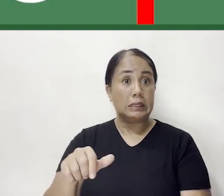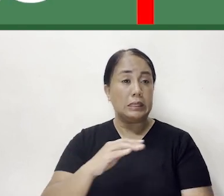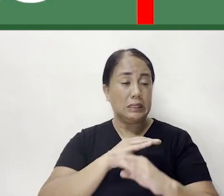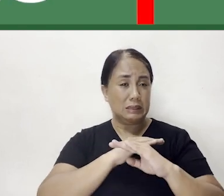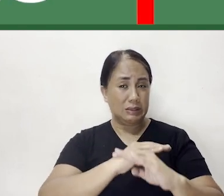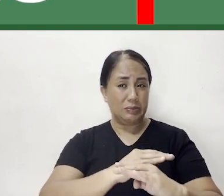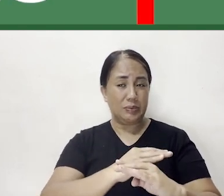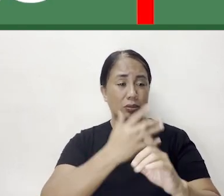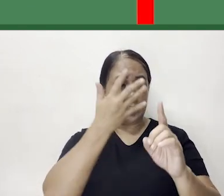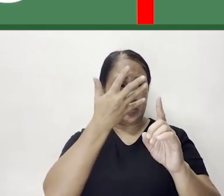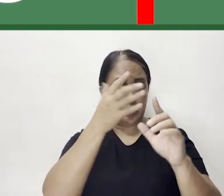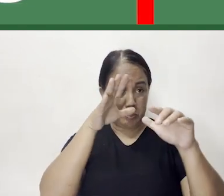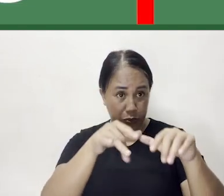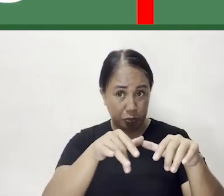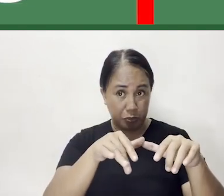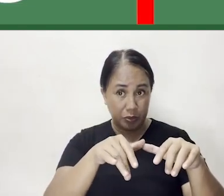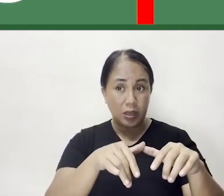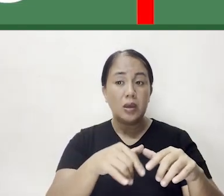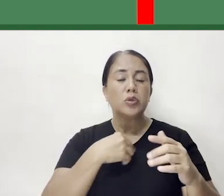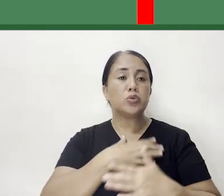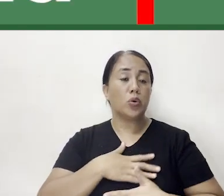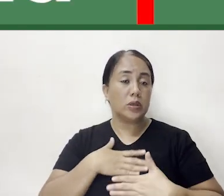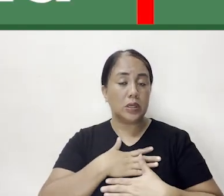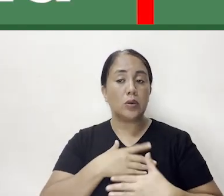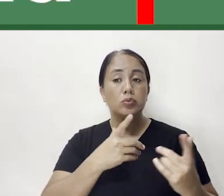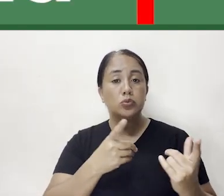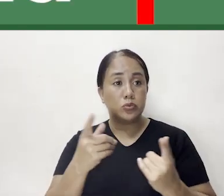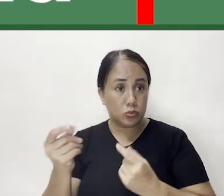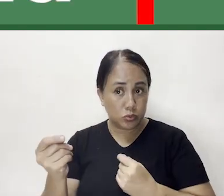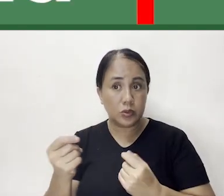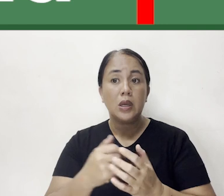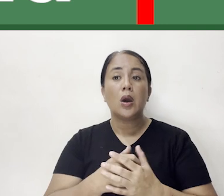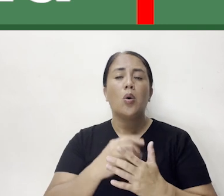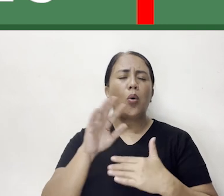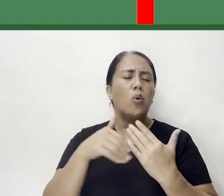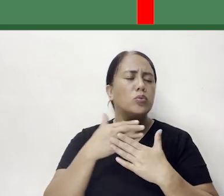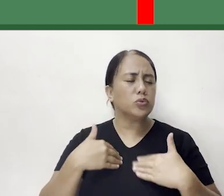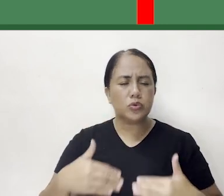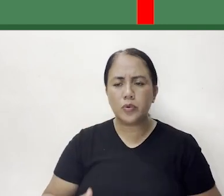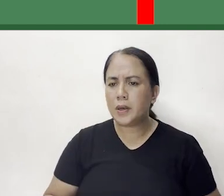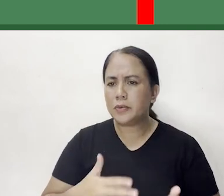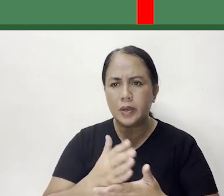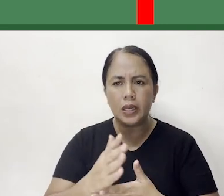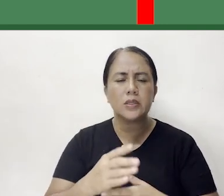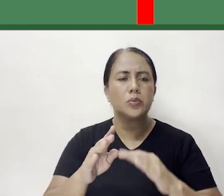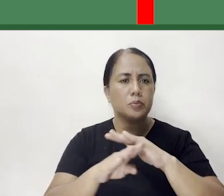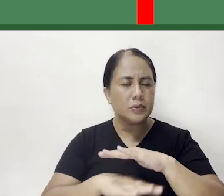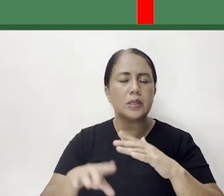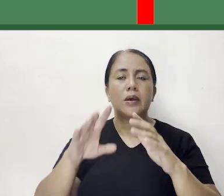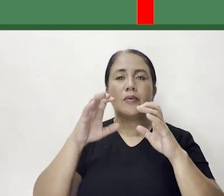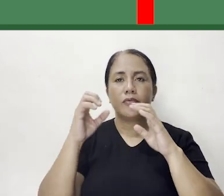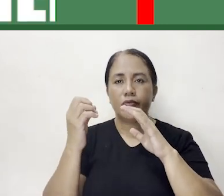Are anything that hinders persons with disabilities from enjoying or exercising all human rights